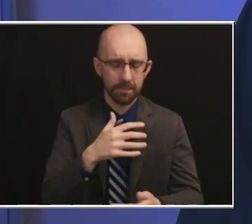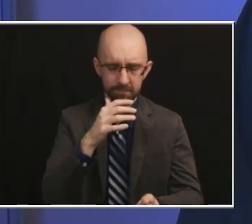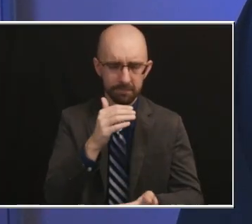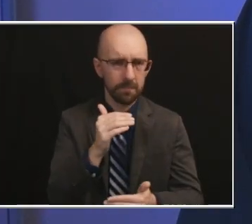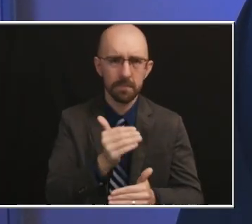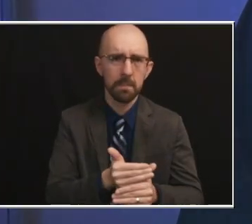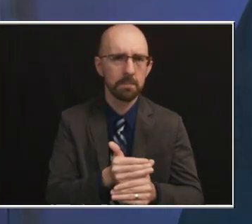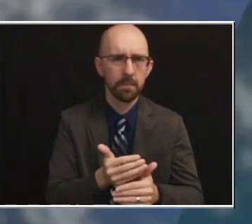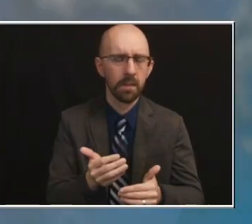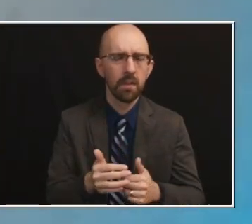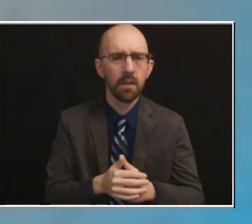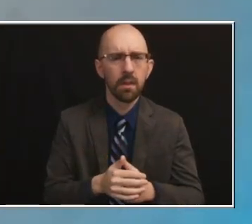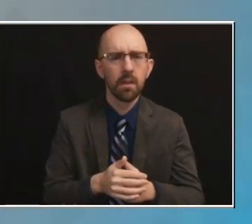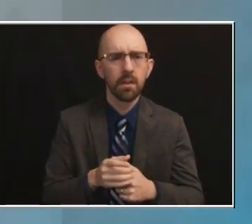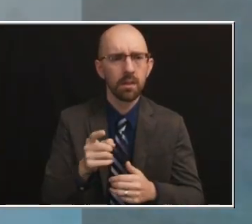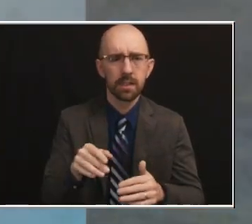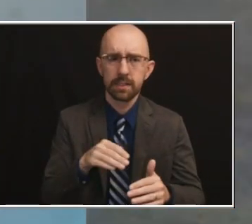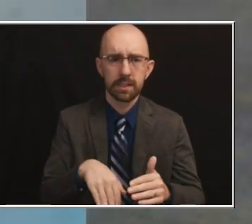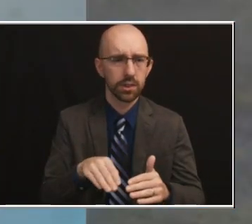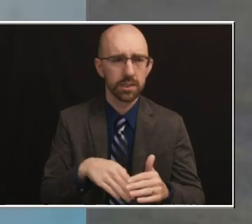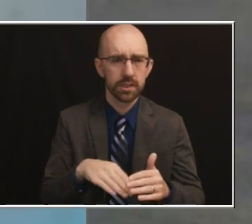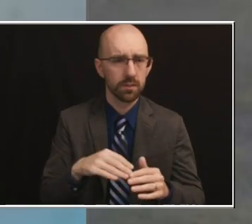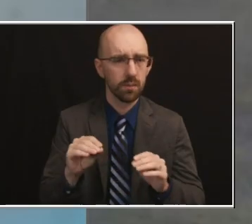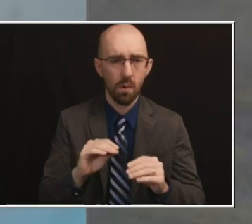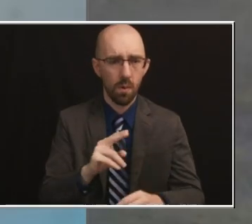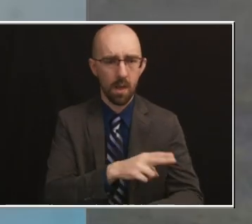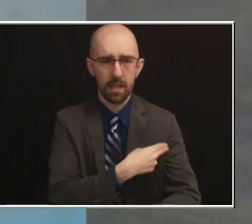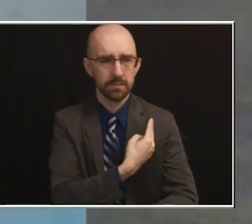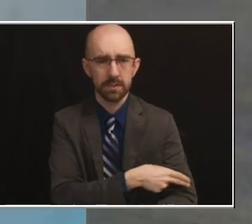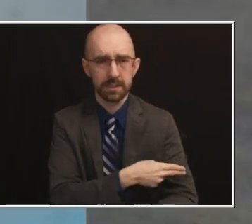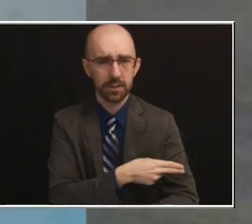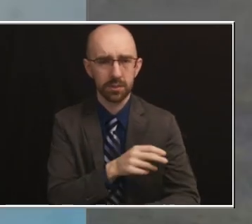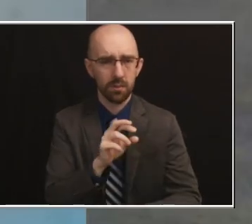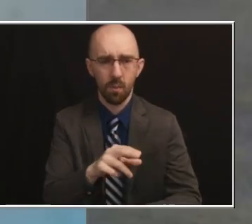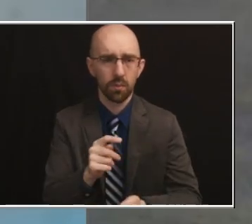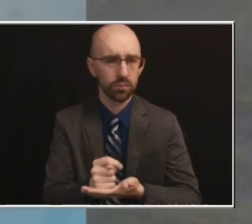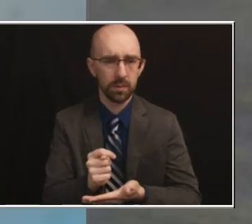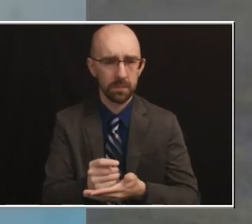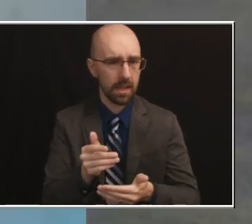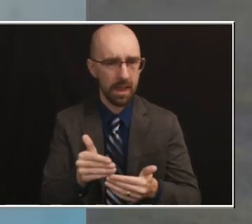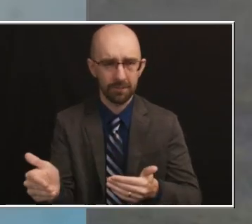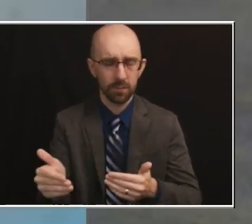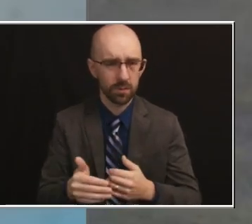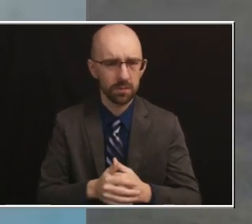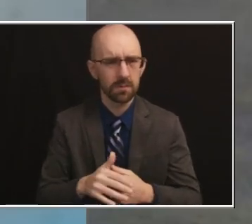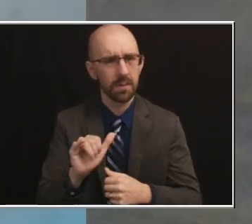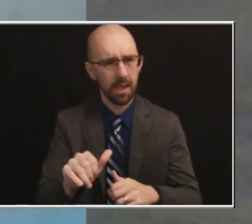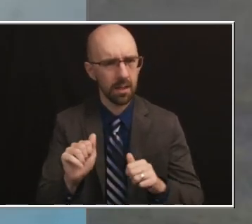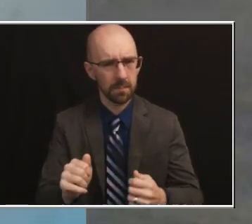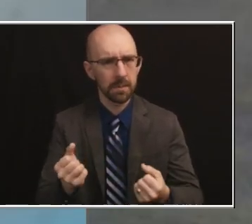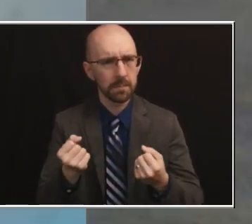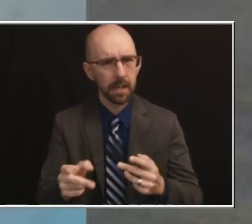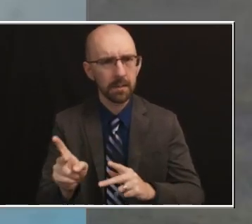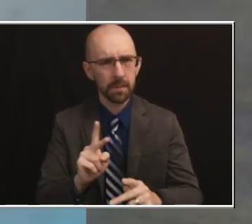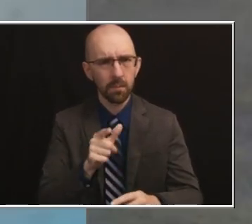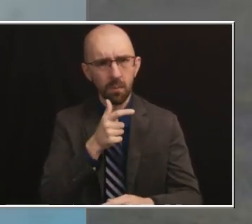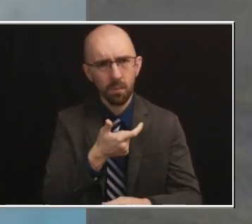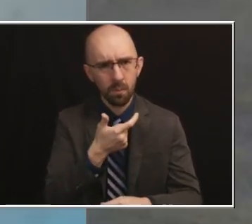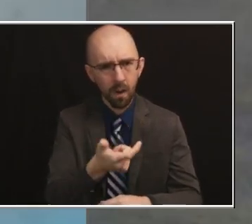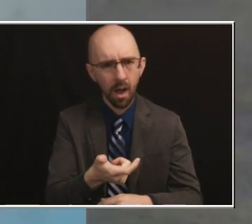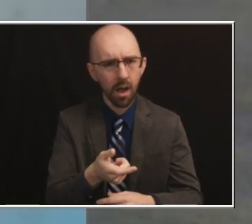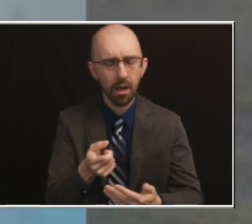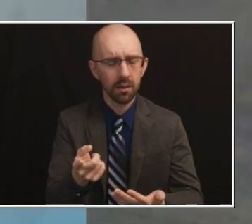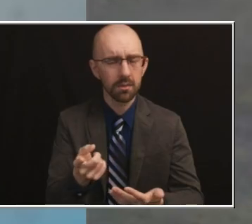and essentially there was no hospitalization or treatment afterwards. So that could be so many people watching where you don't, and there